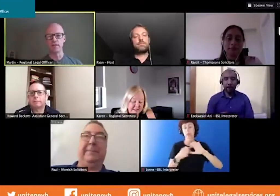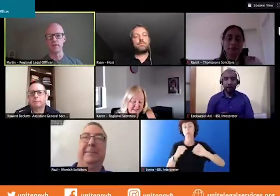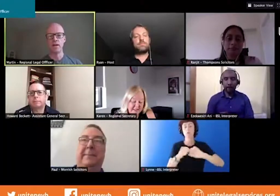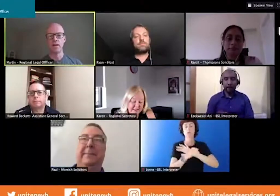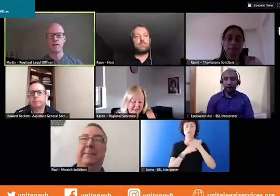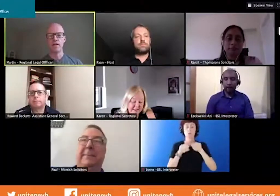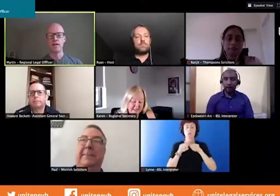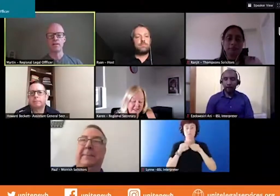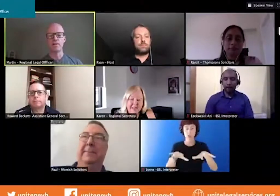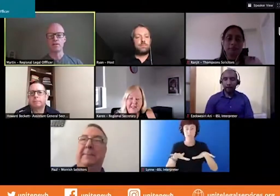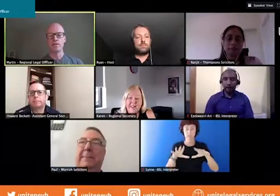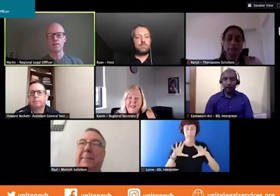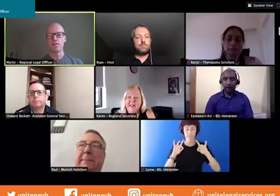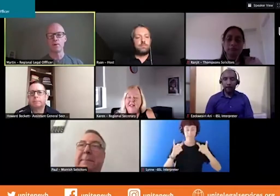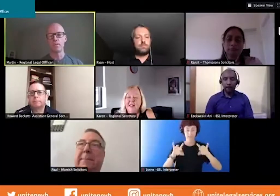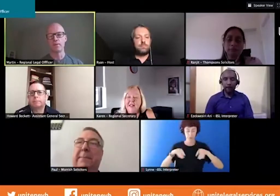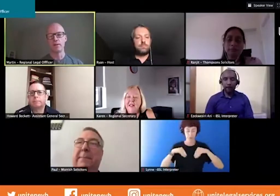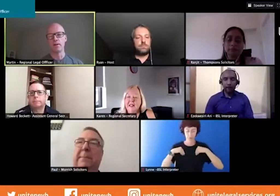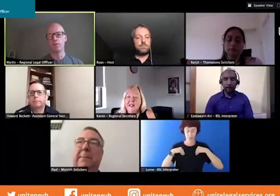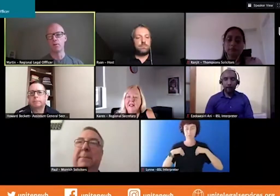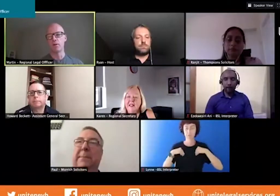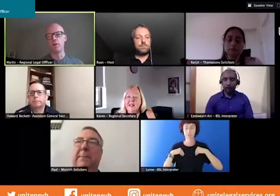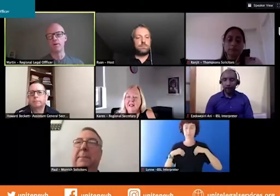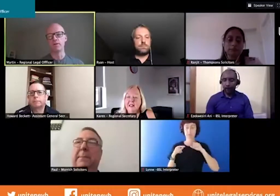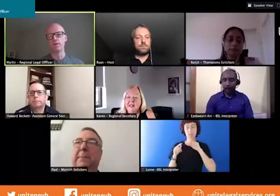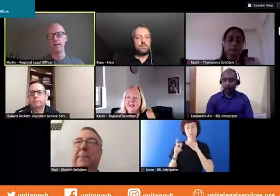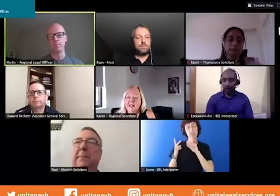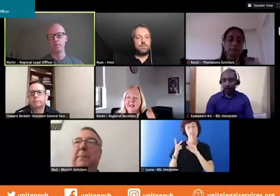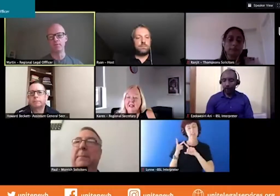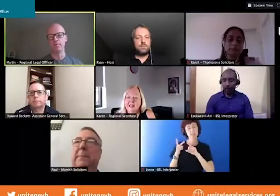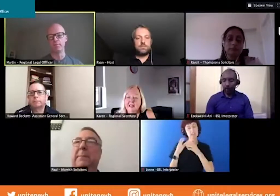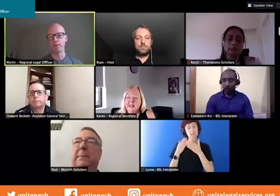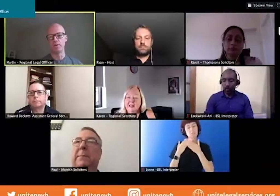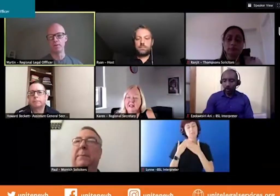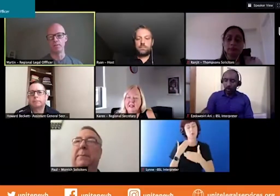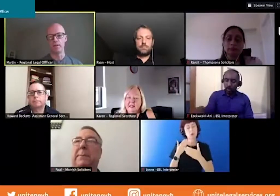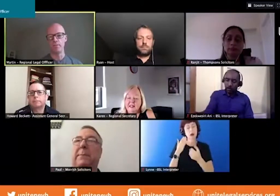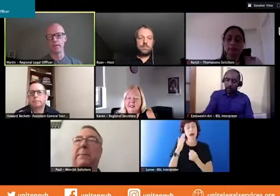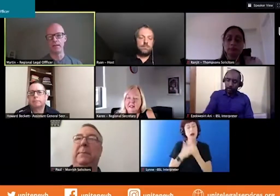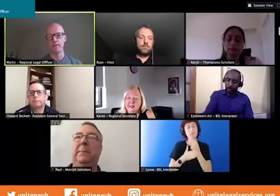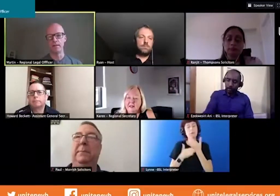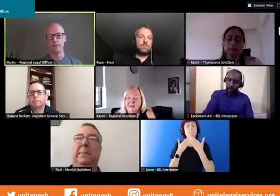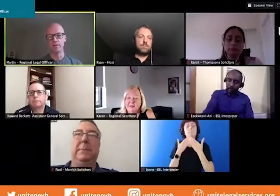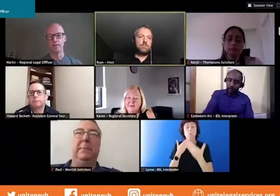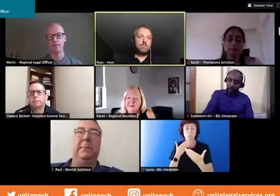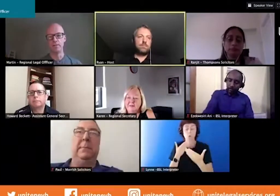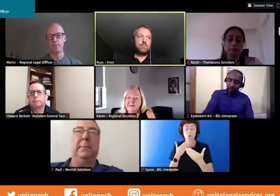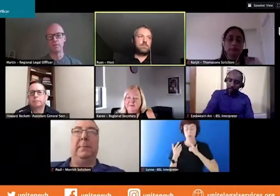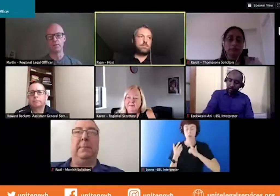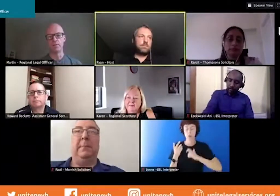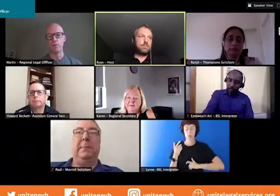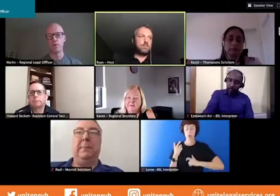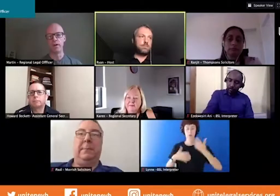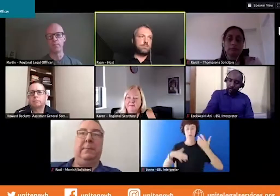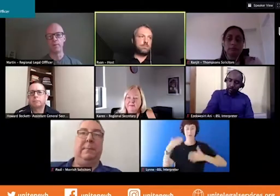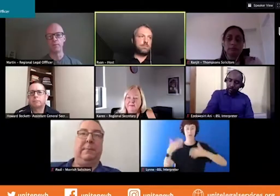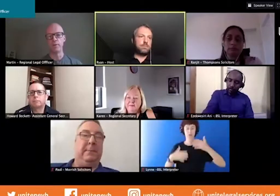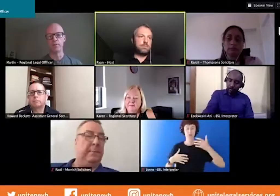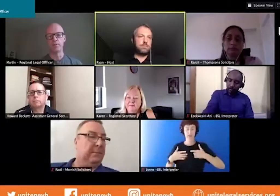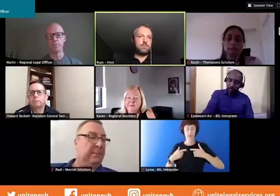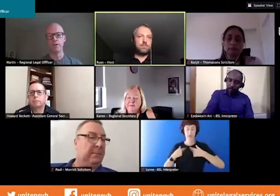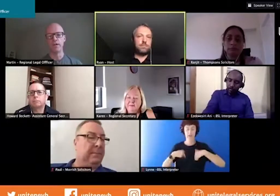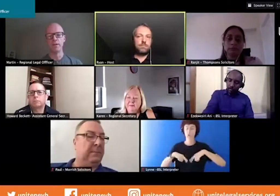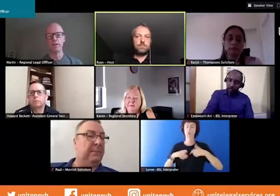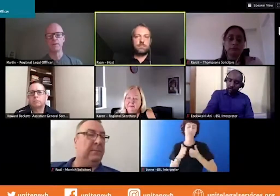it. And this is perhaps a more common type of personal injury type claim that, we would support our members